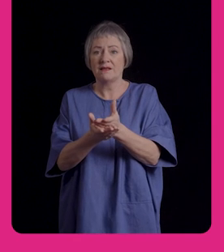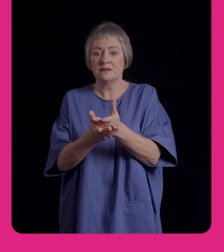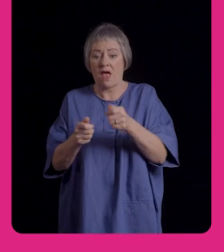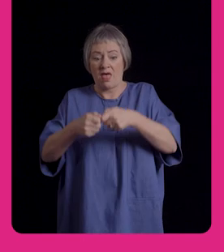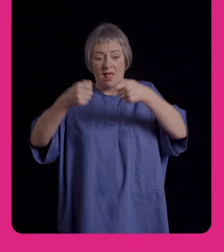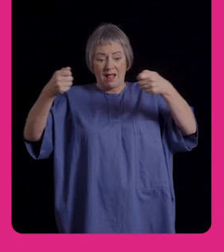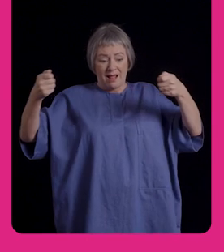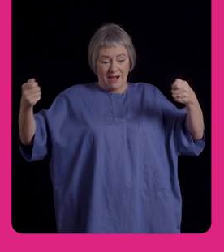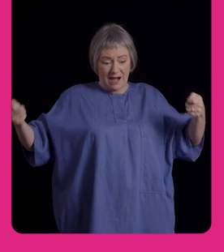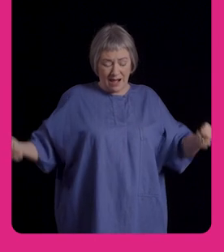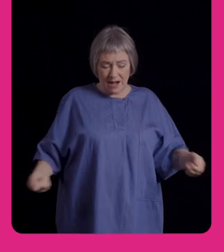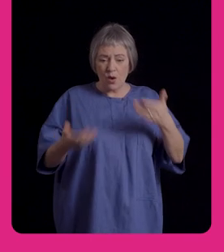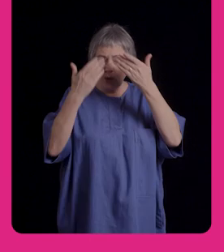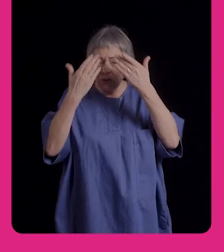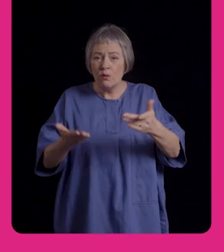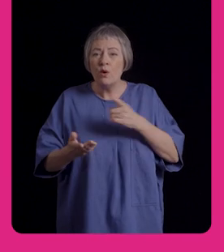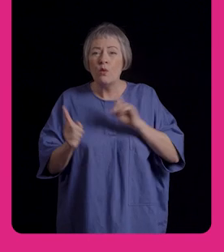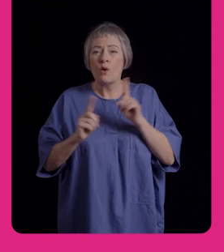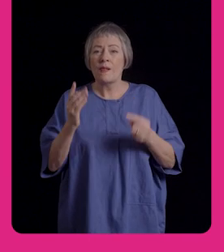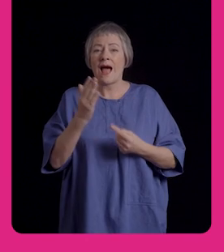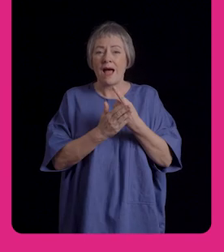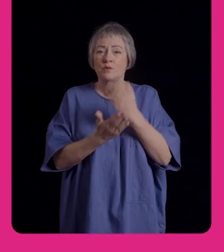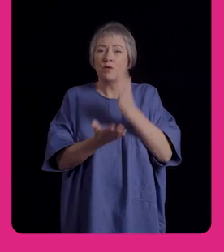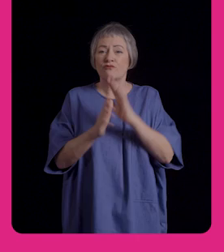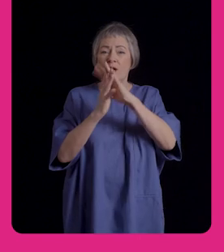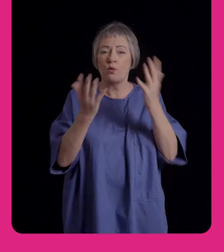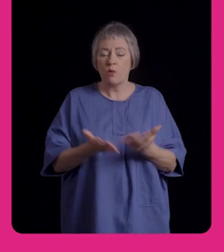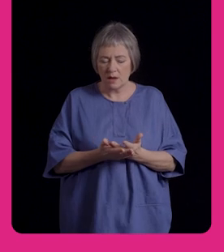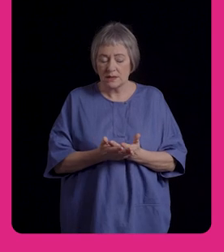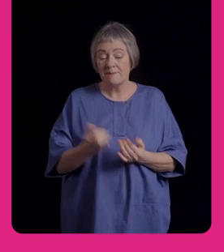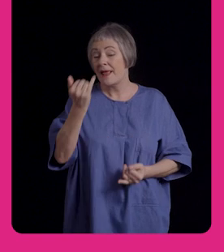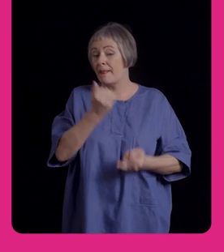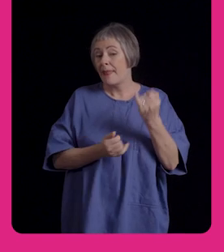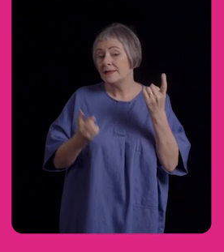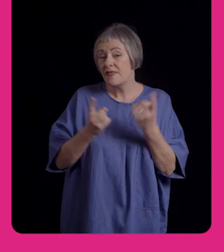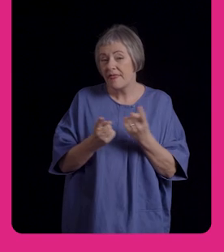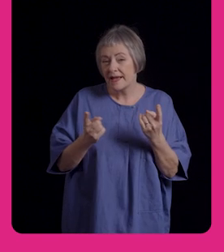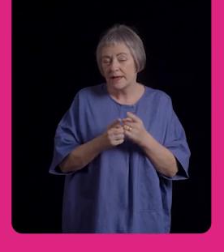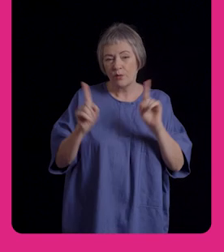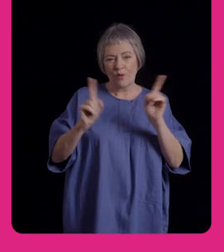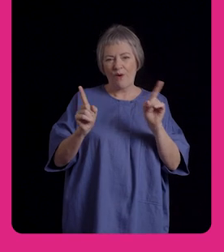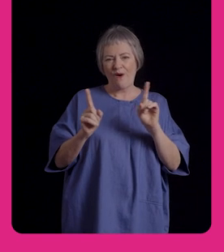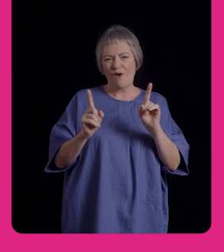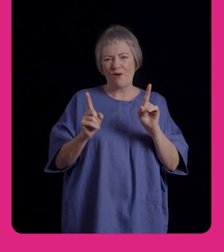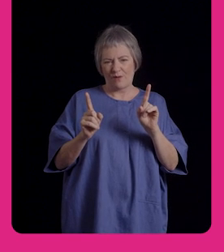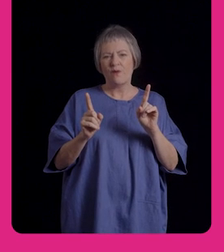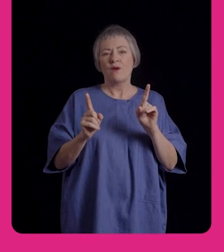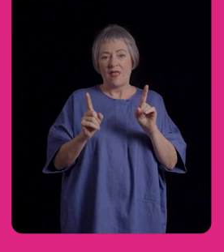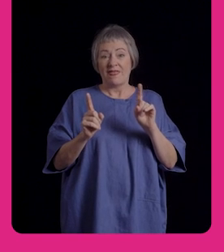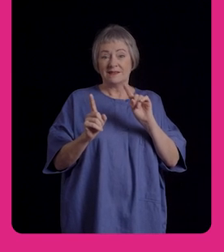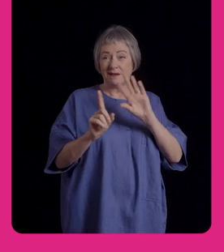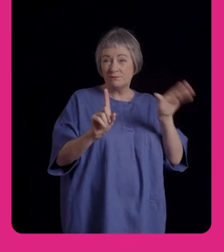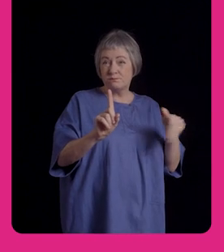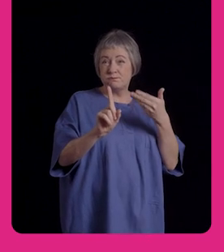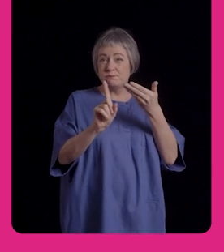unravel. Who knows what will happen to the world as we know it. And the last thing they tell you is that this is a stealth